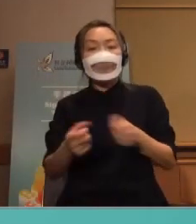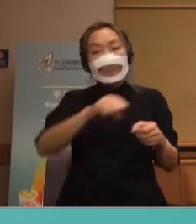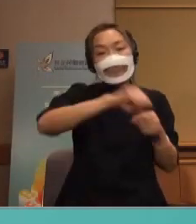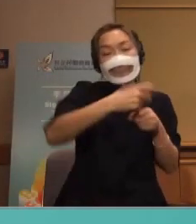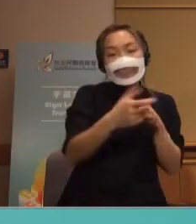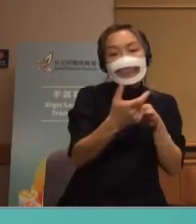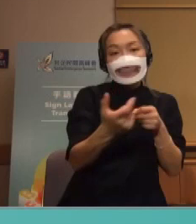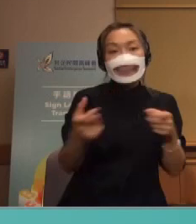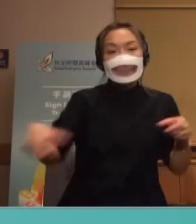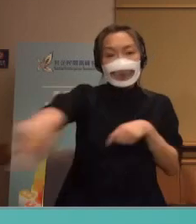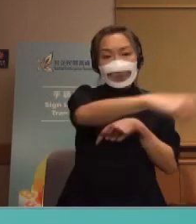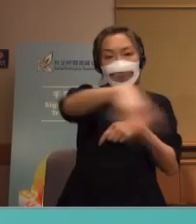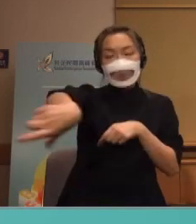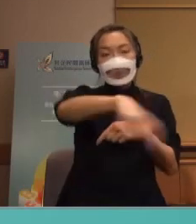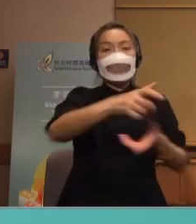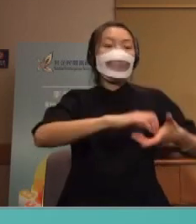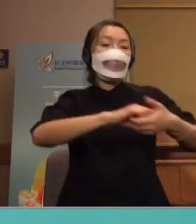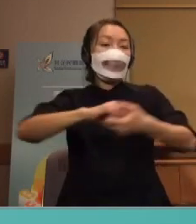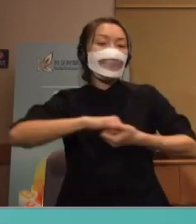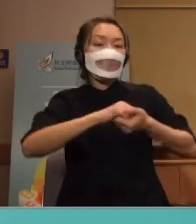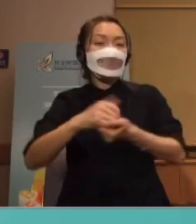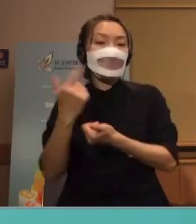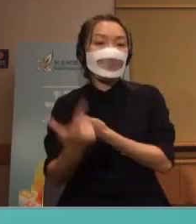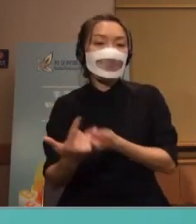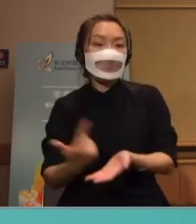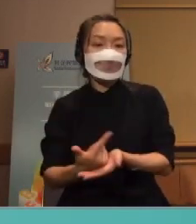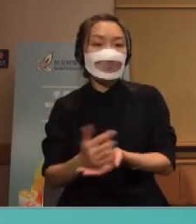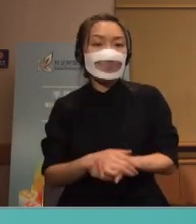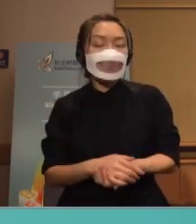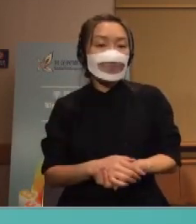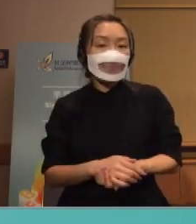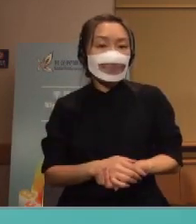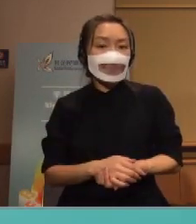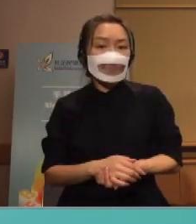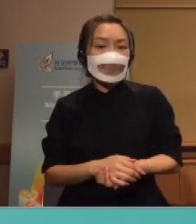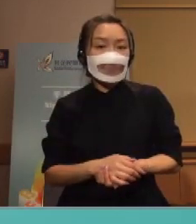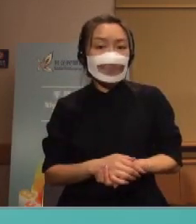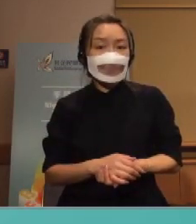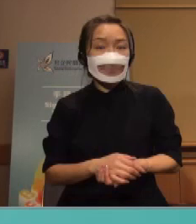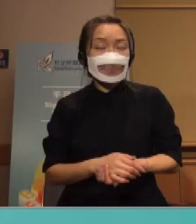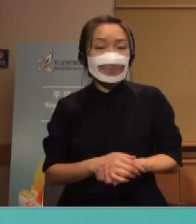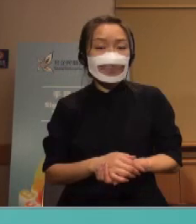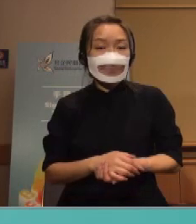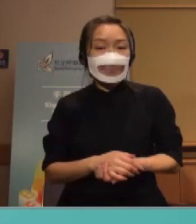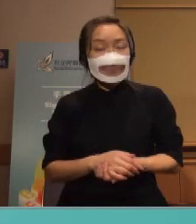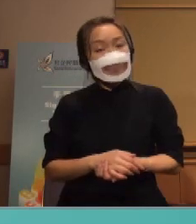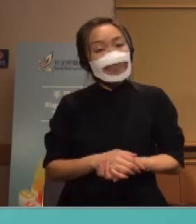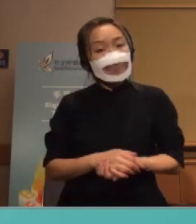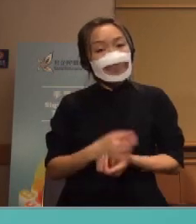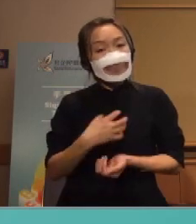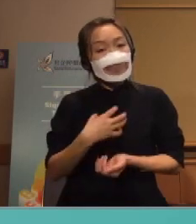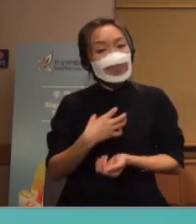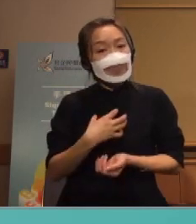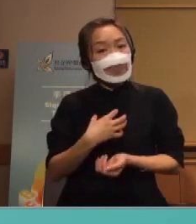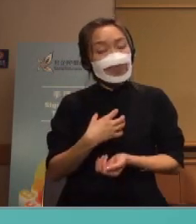Anyone else? I mean, for me, the very immediate one is climate change. So after Pelosi visit to Taiwan, China decided to stop working with US